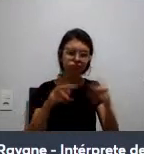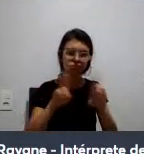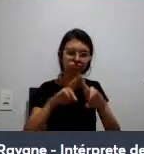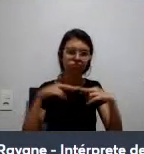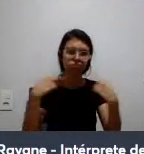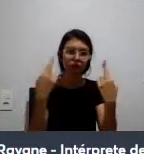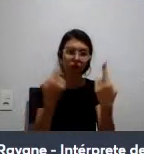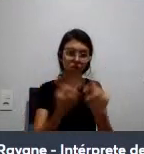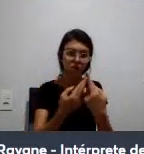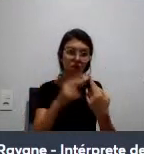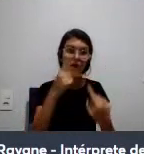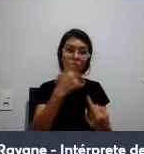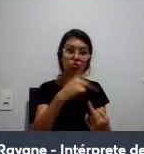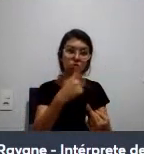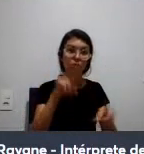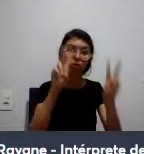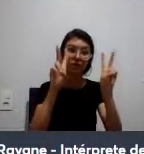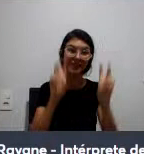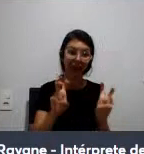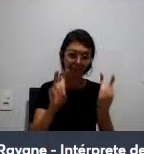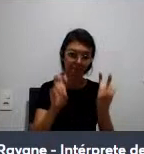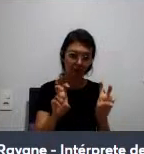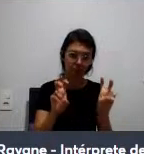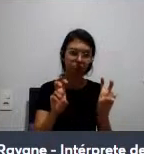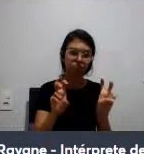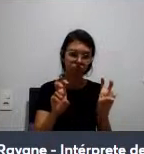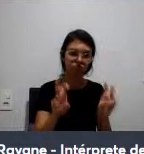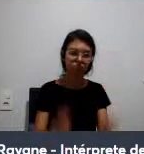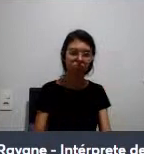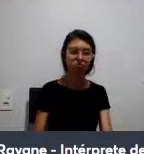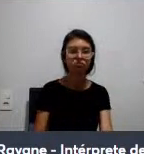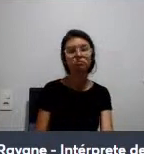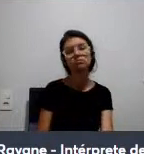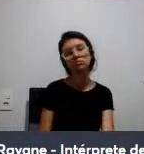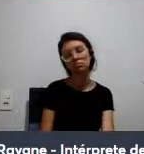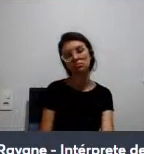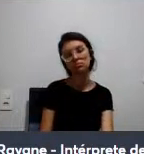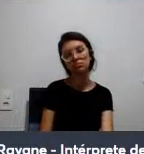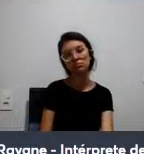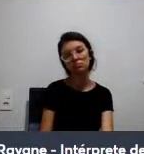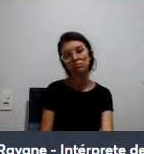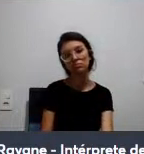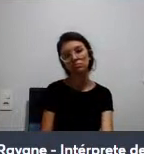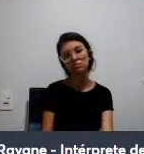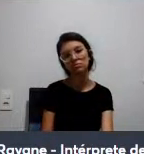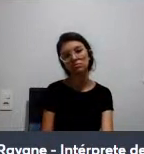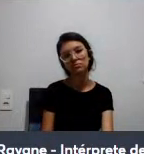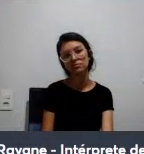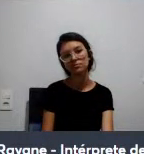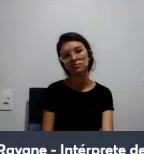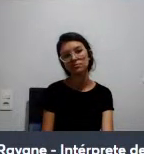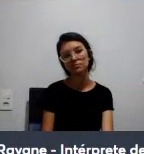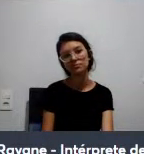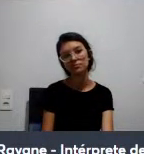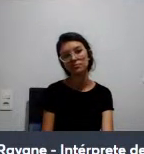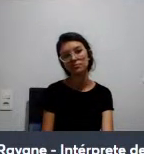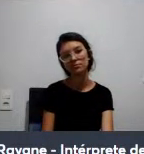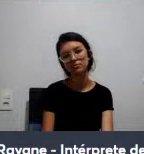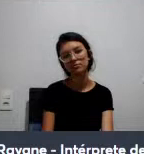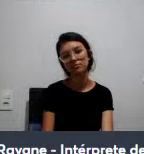relacionadas ao que você apresenta no periódico. So I have been an editor